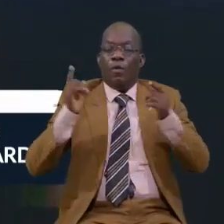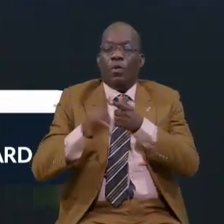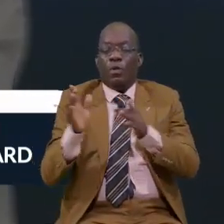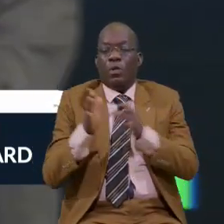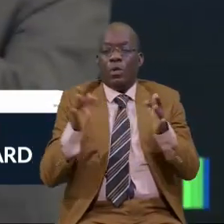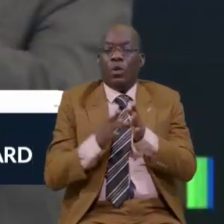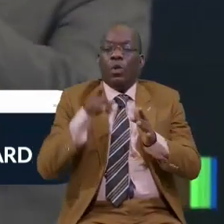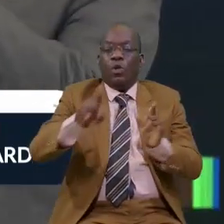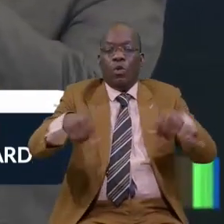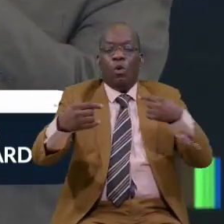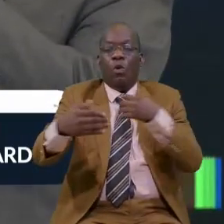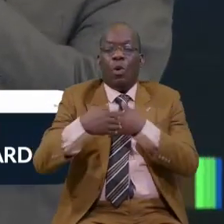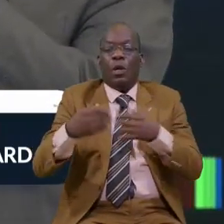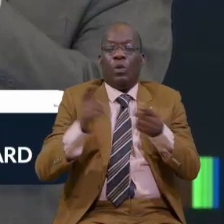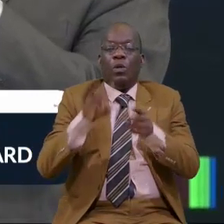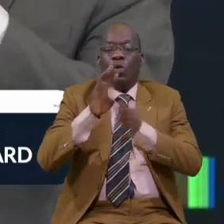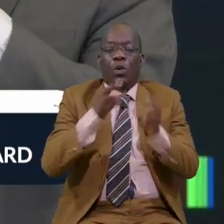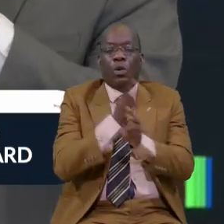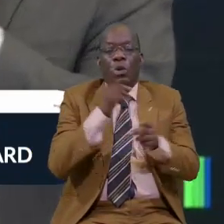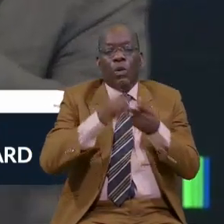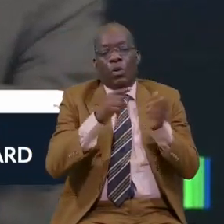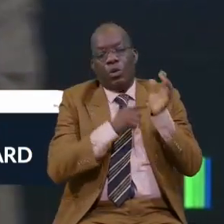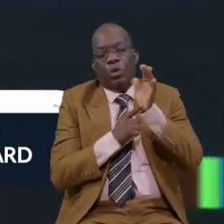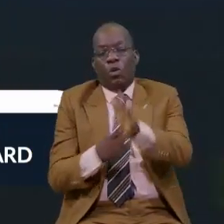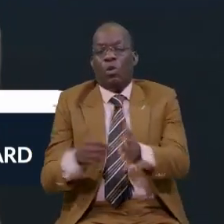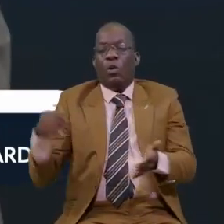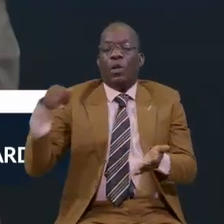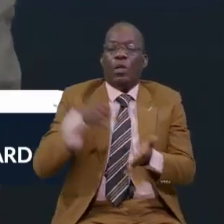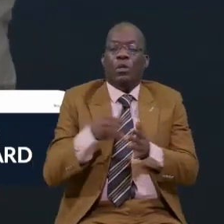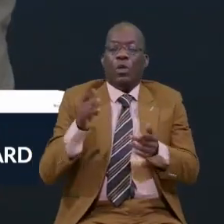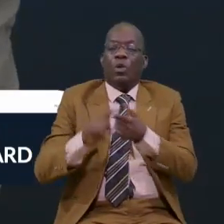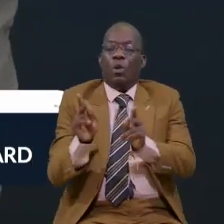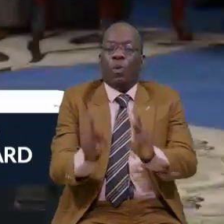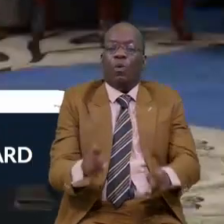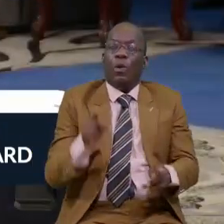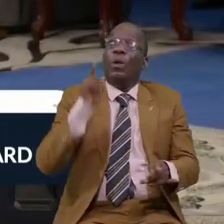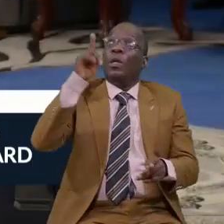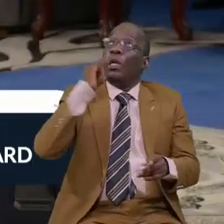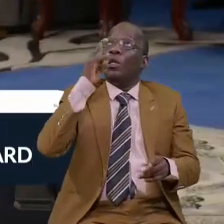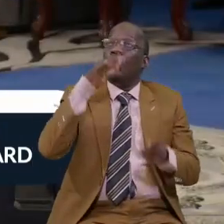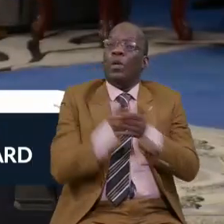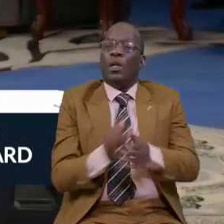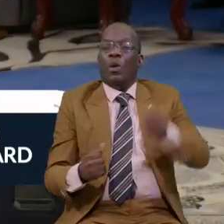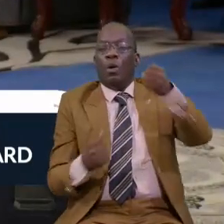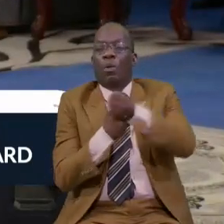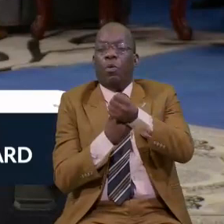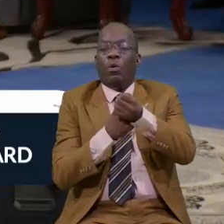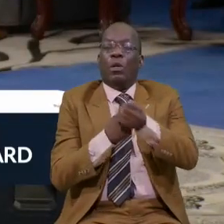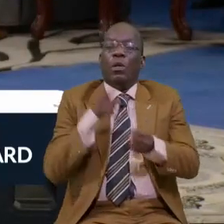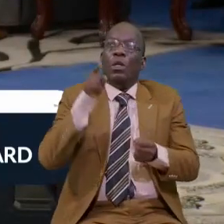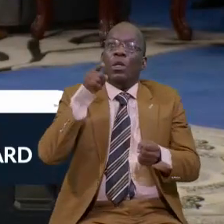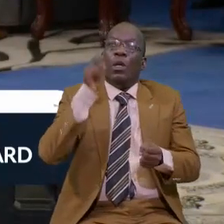that salvation, he is the one that upholds. He will uphold you. When you say you are